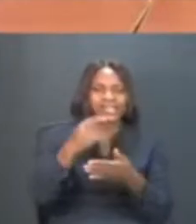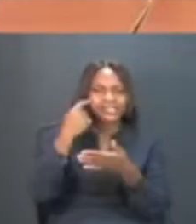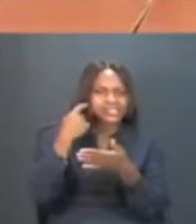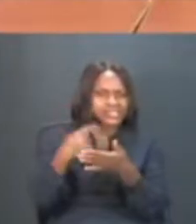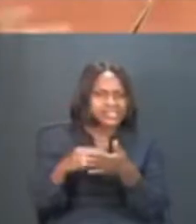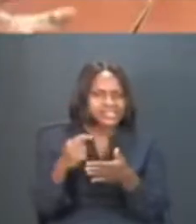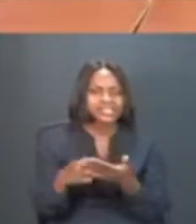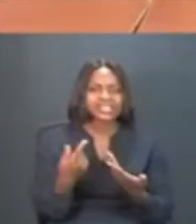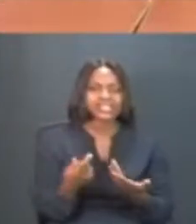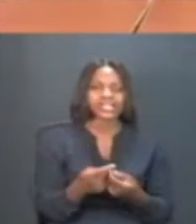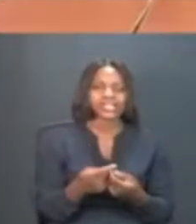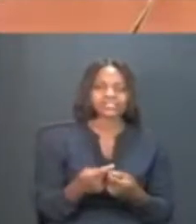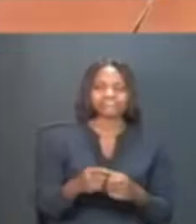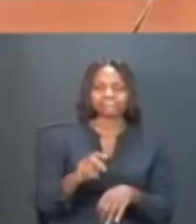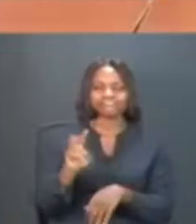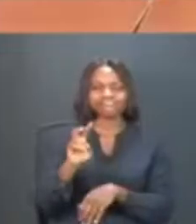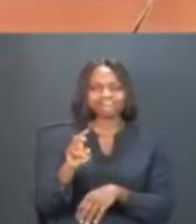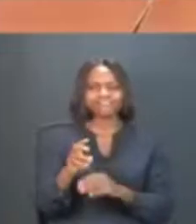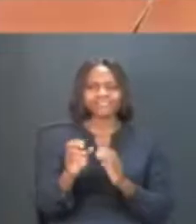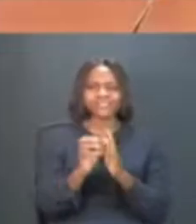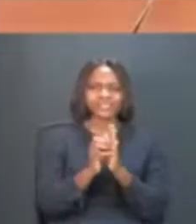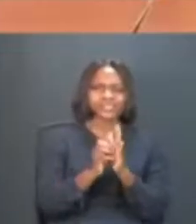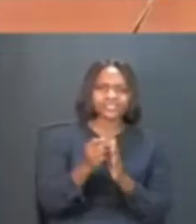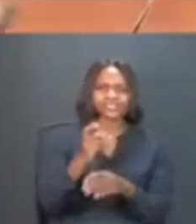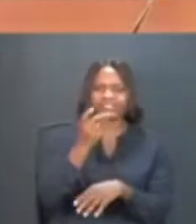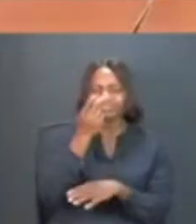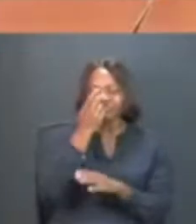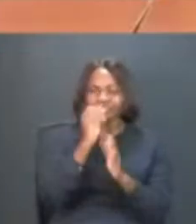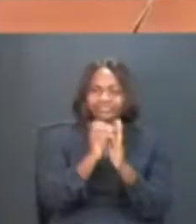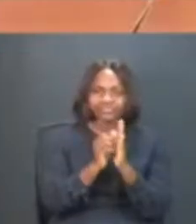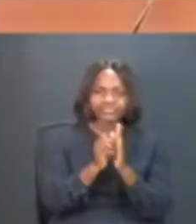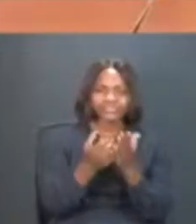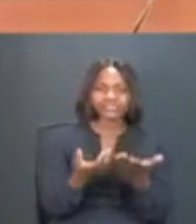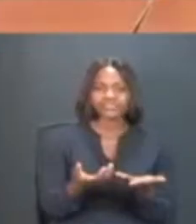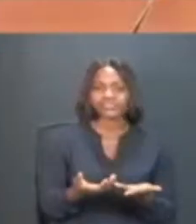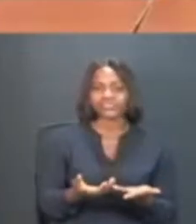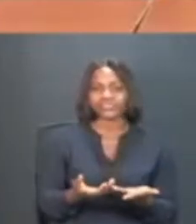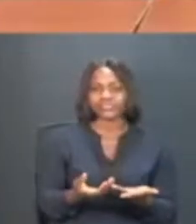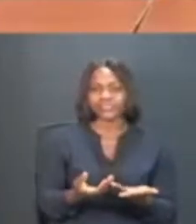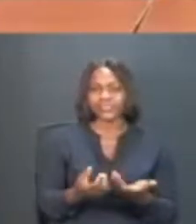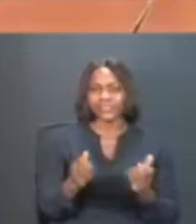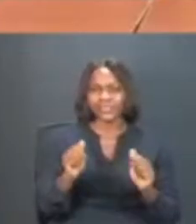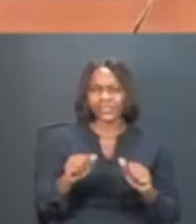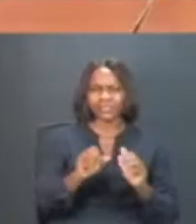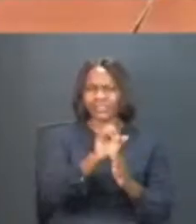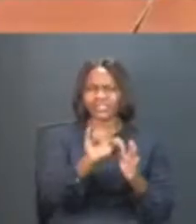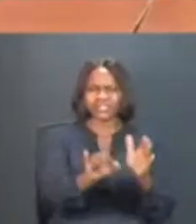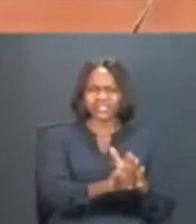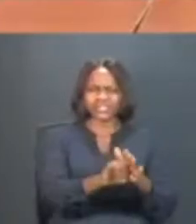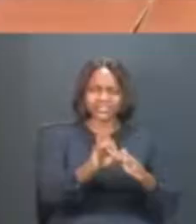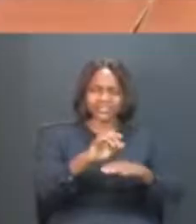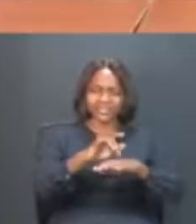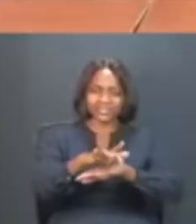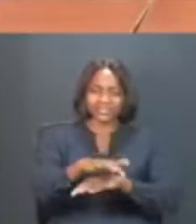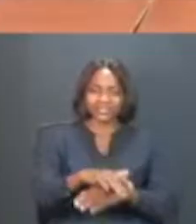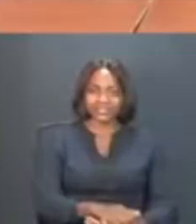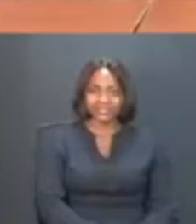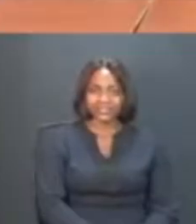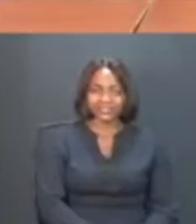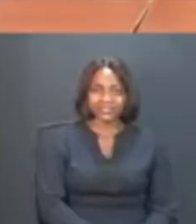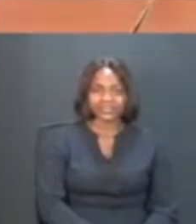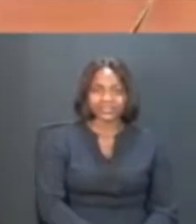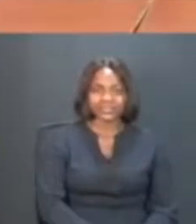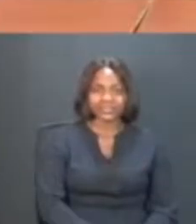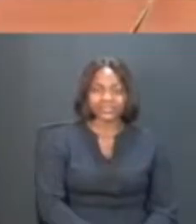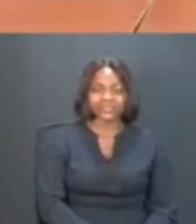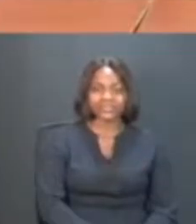tested on a rapid diagnostic kit to know whether somebody will be developing prostate cancer or developing a cervical cancer.